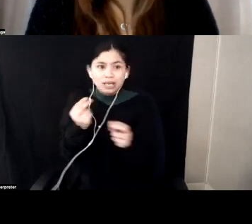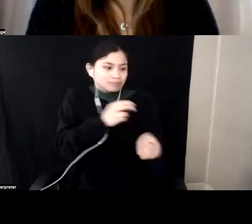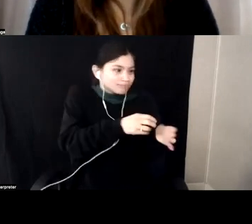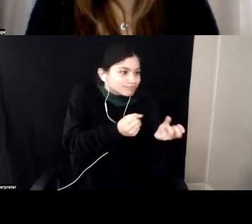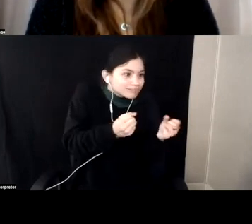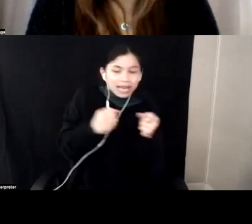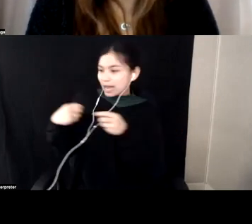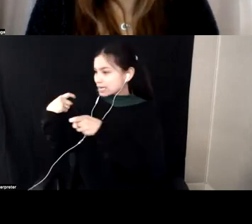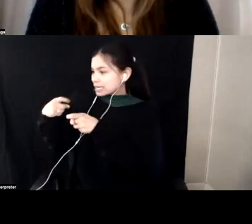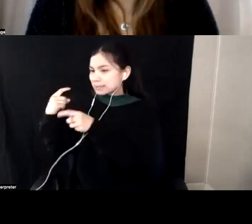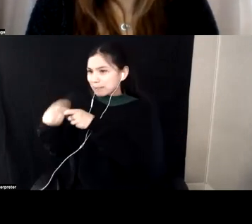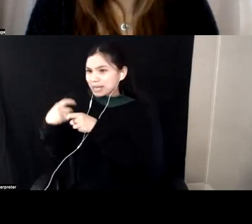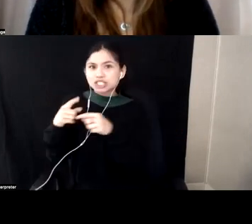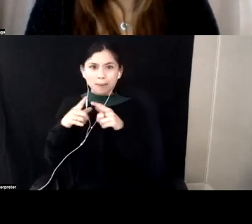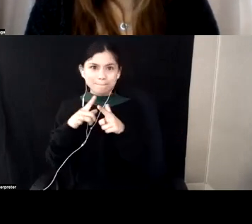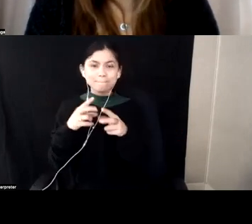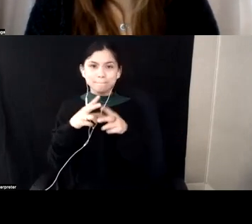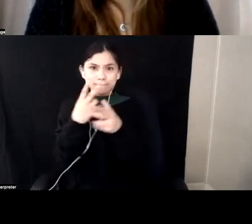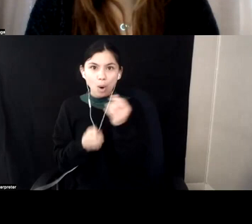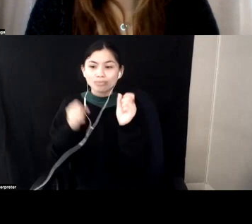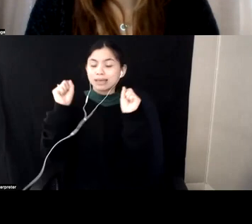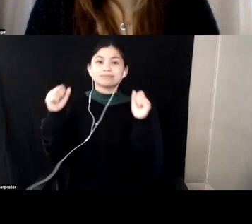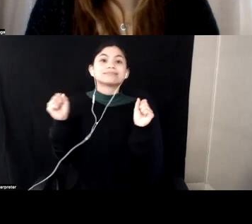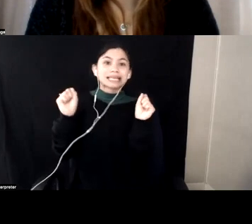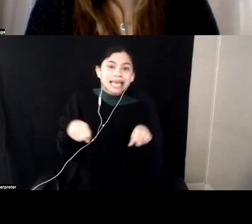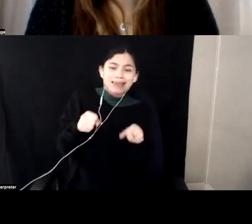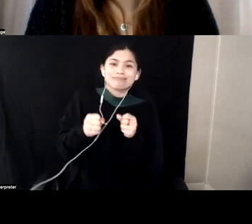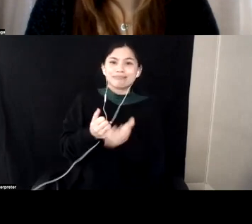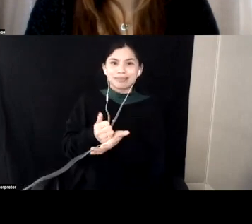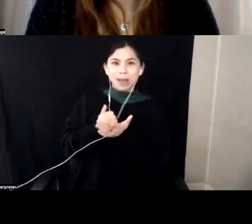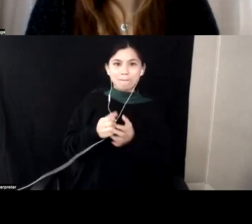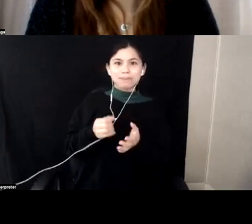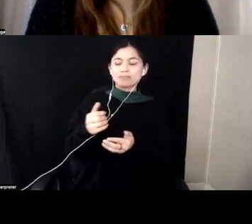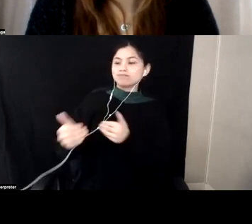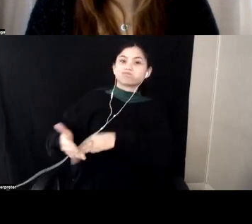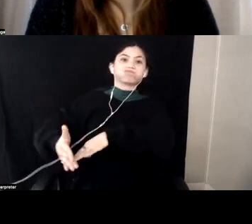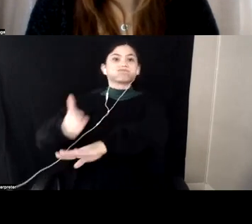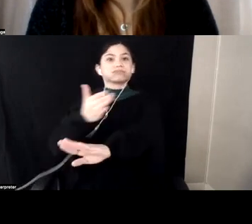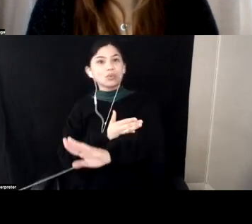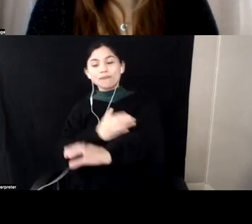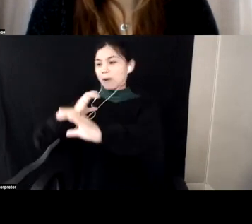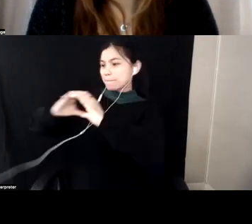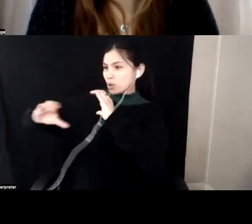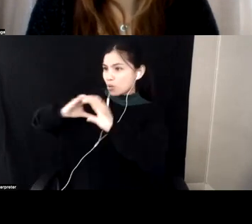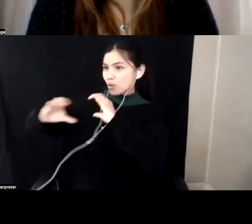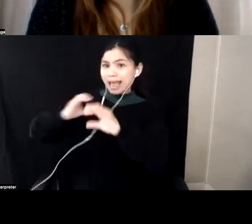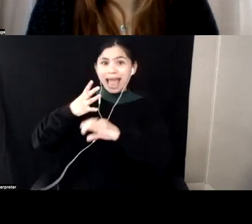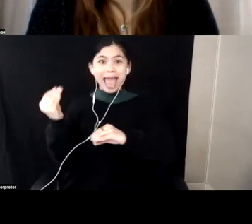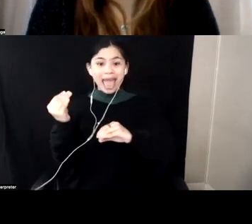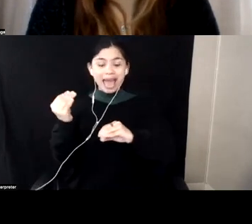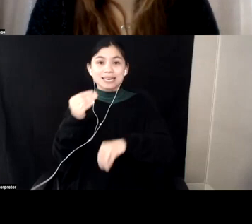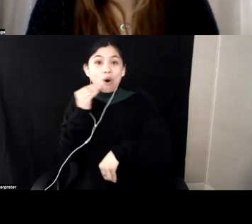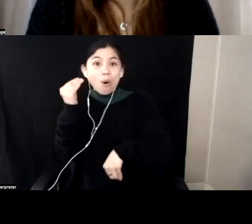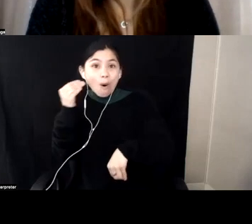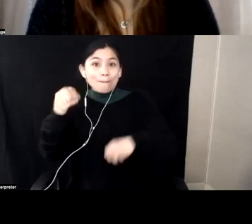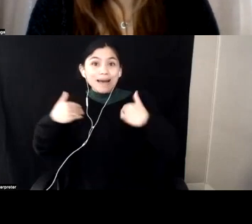improve your communication and promote bilingualism in the home. And you get to